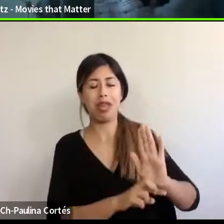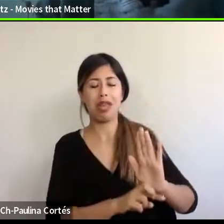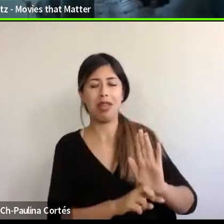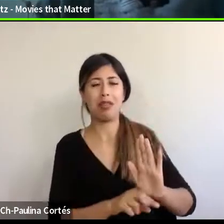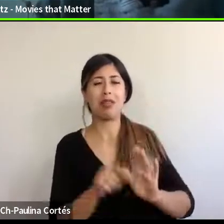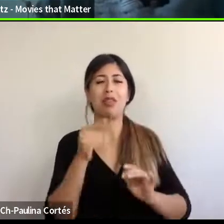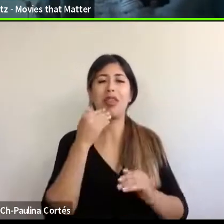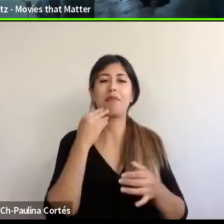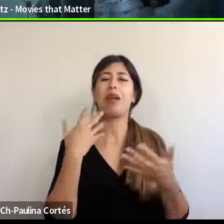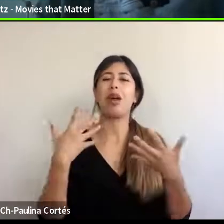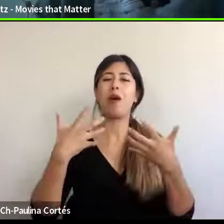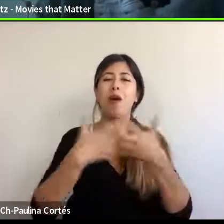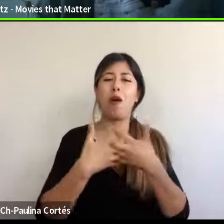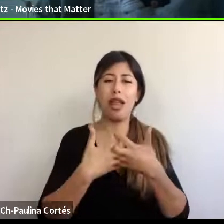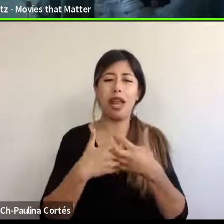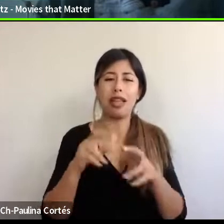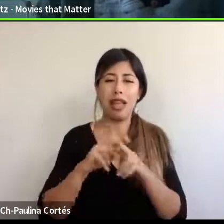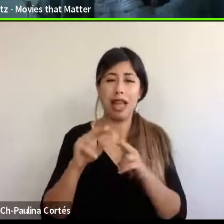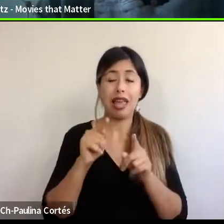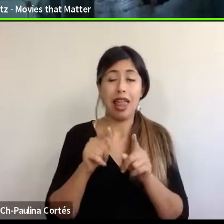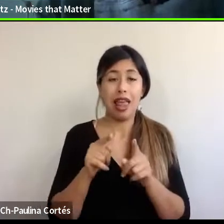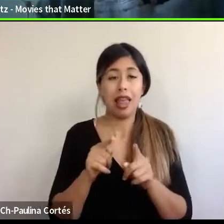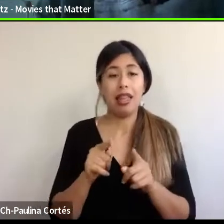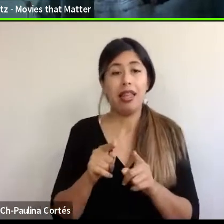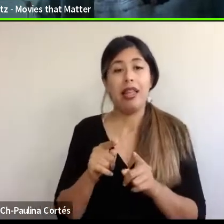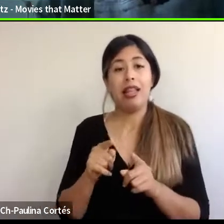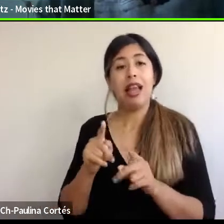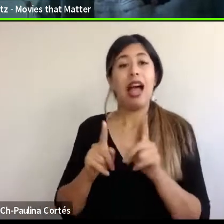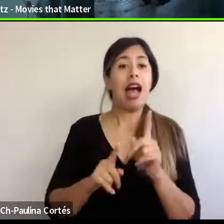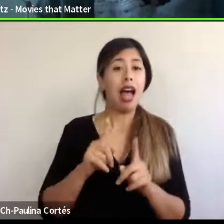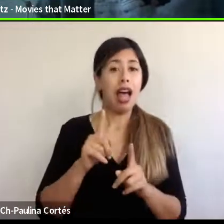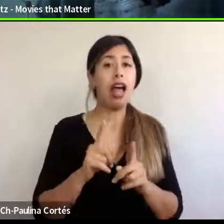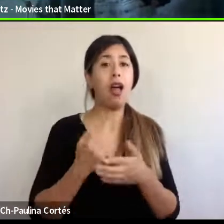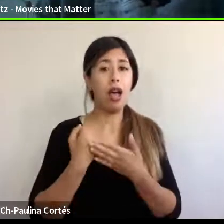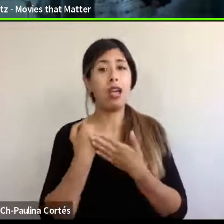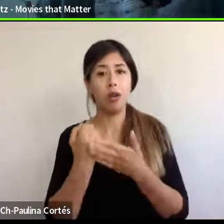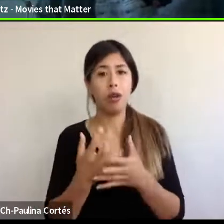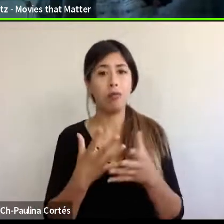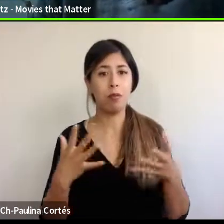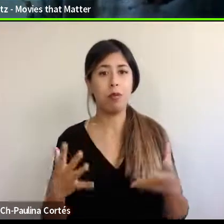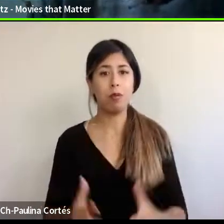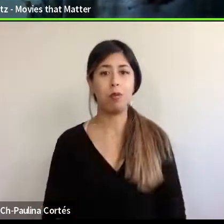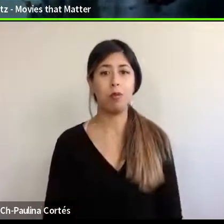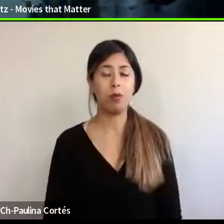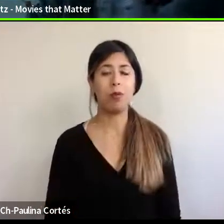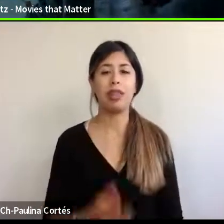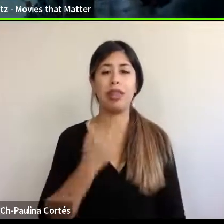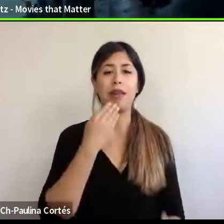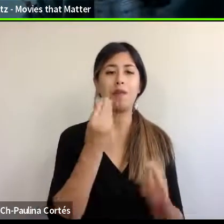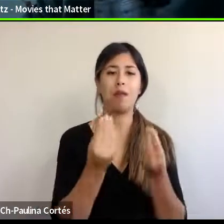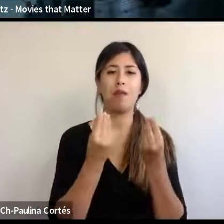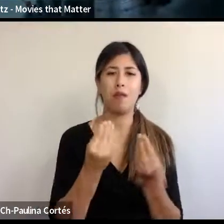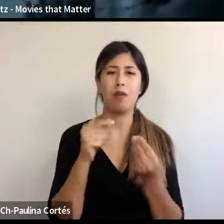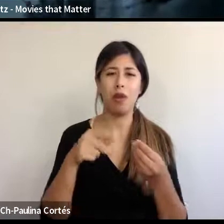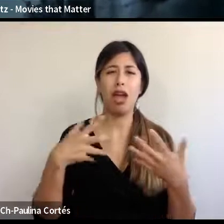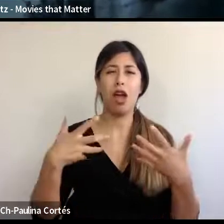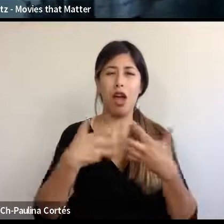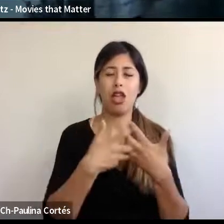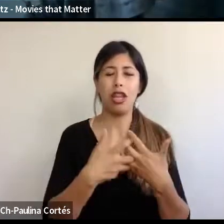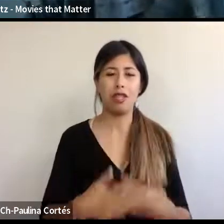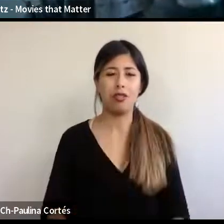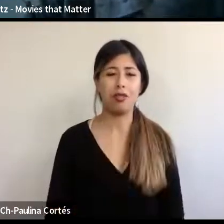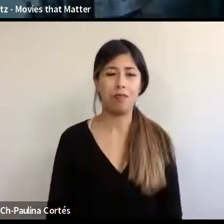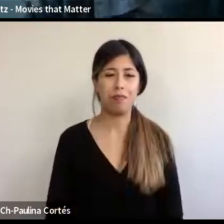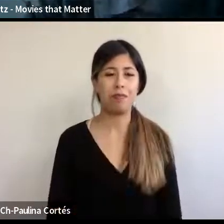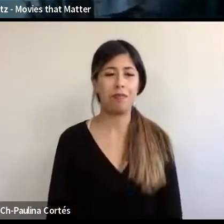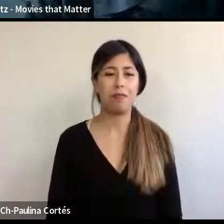and IDF is really powerful. And yeah, it's a really good, connection. Yeah, they are working primarily with the